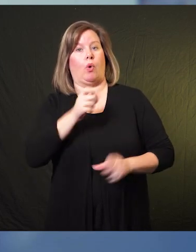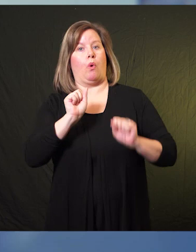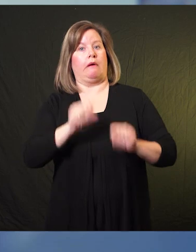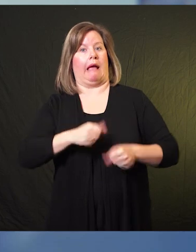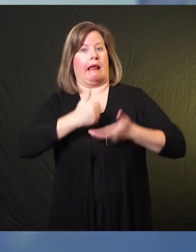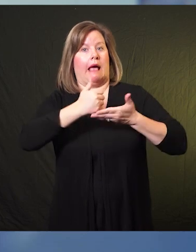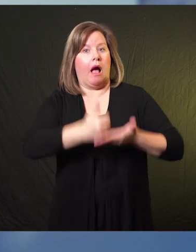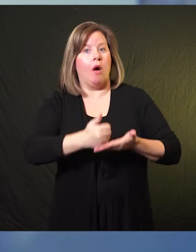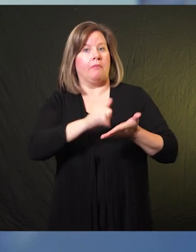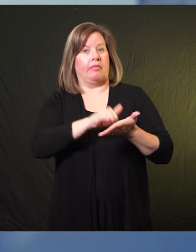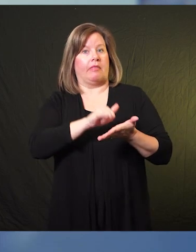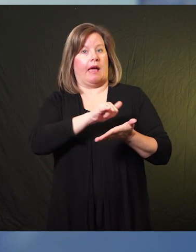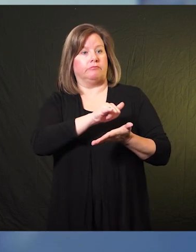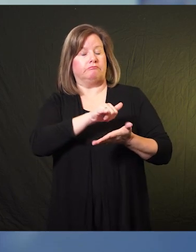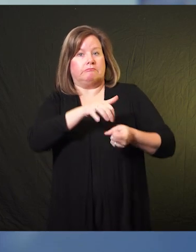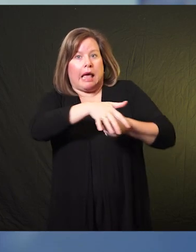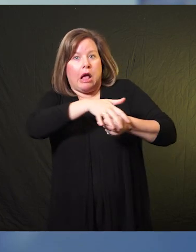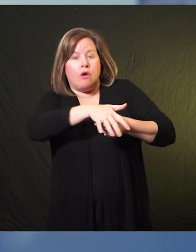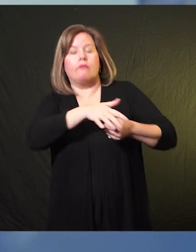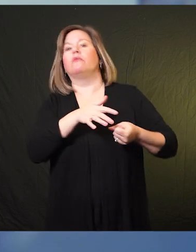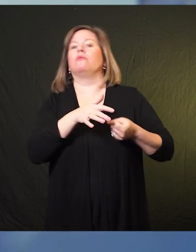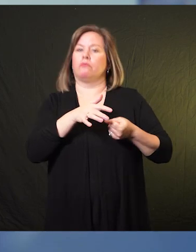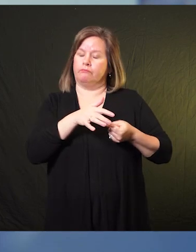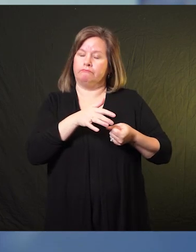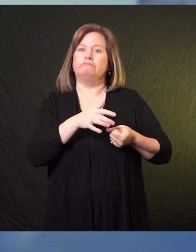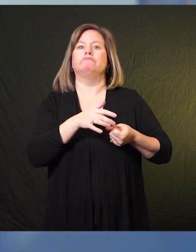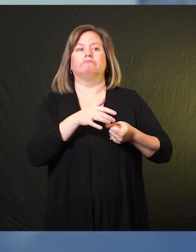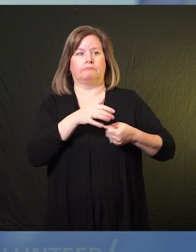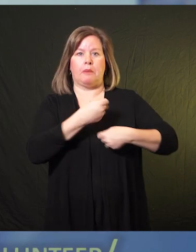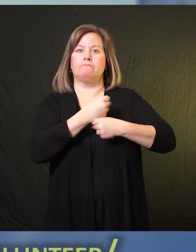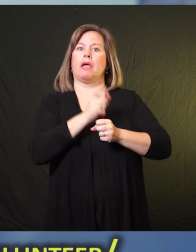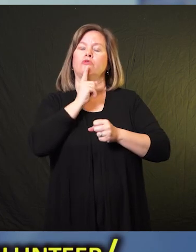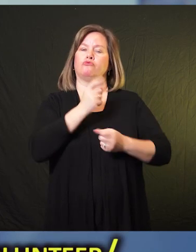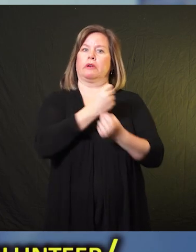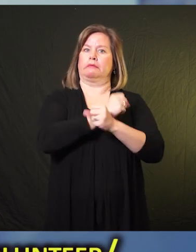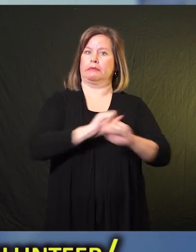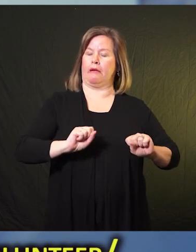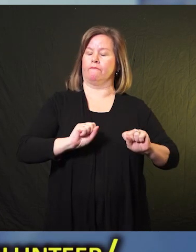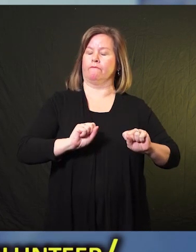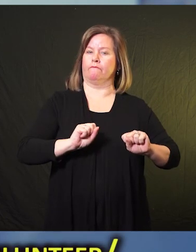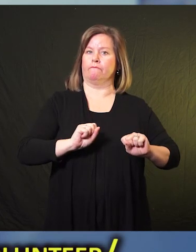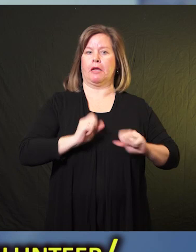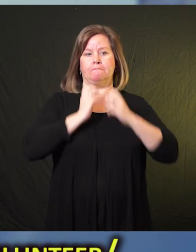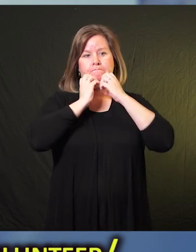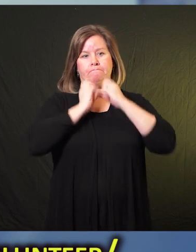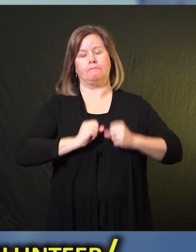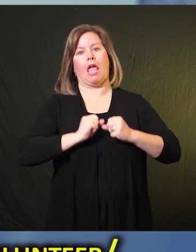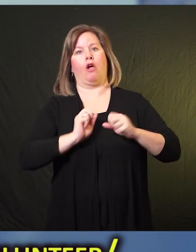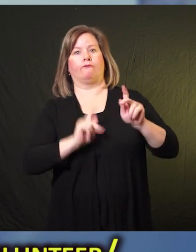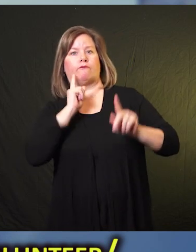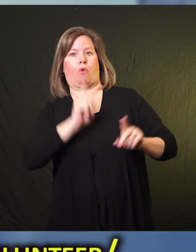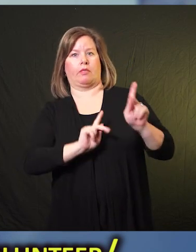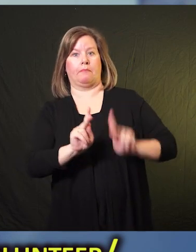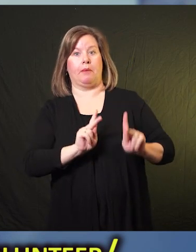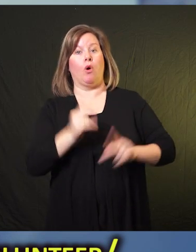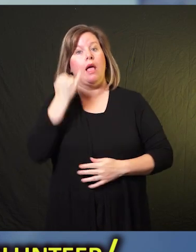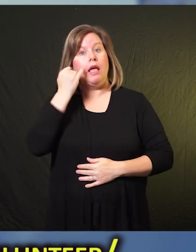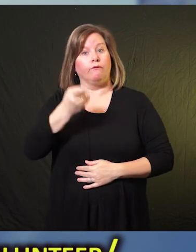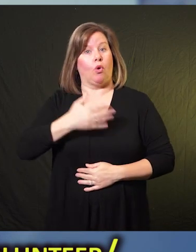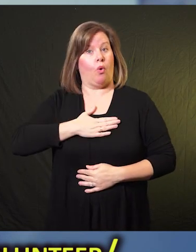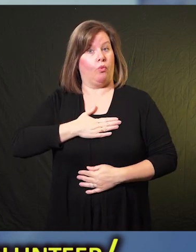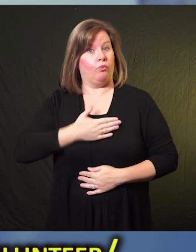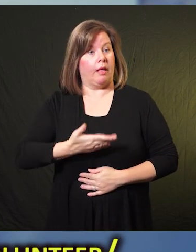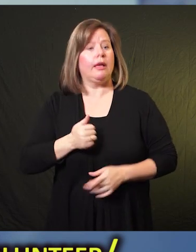help make sure that that place remains safe and the people there are well cared for. And so if you're willing to help us care for these people who've